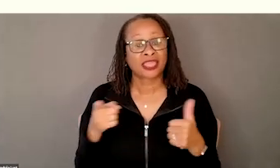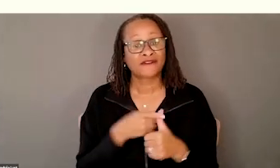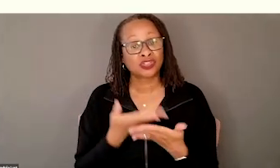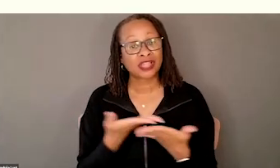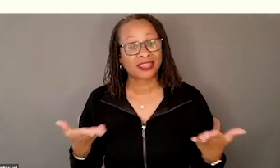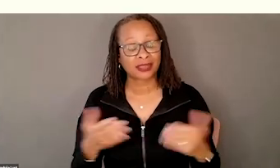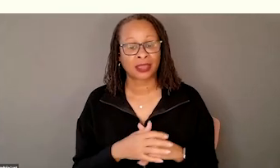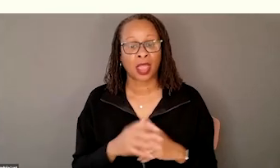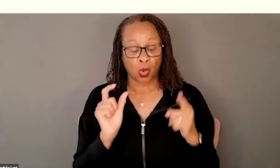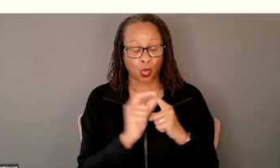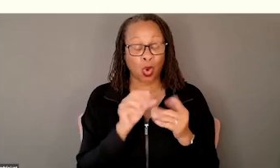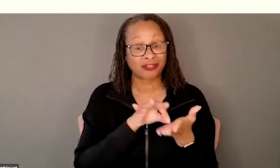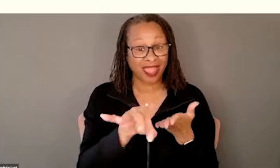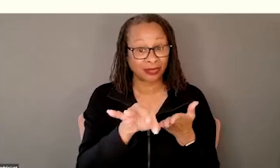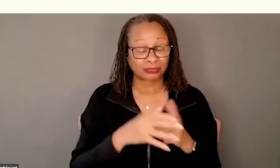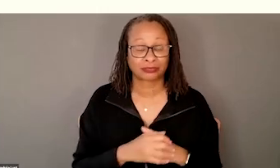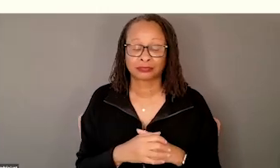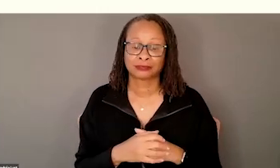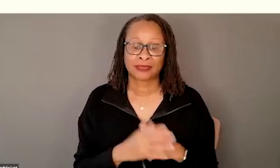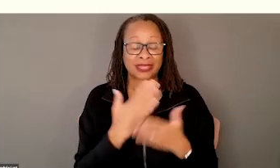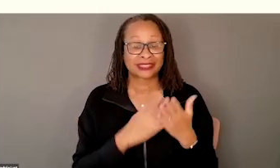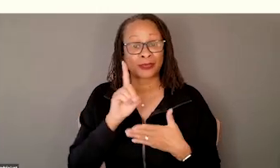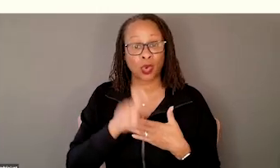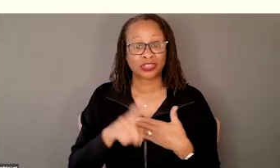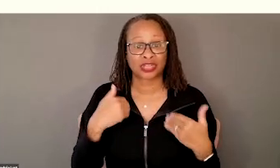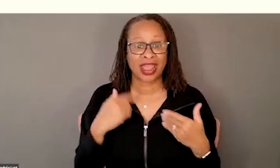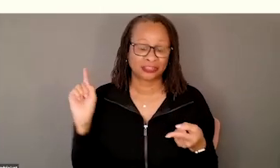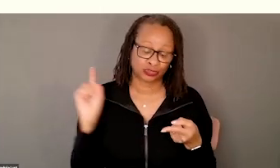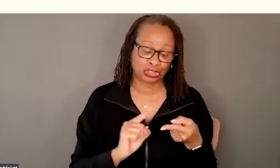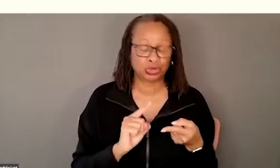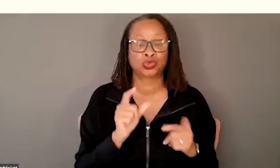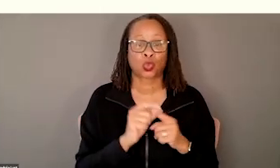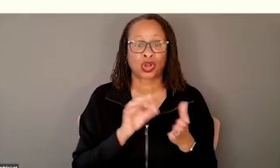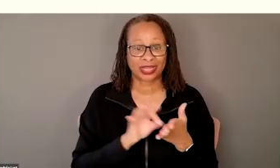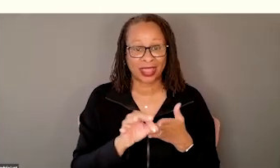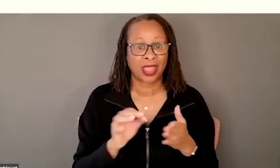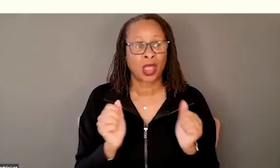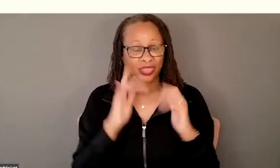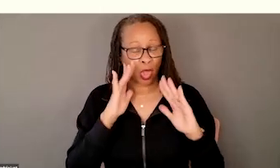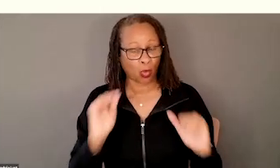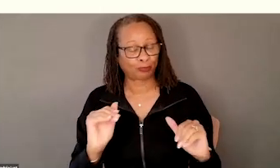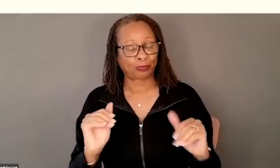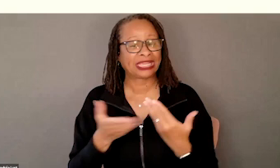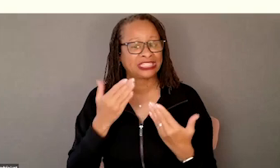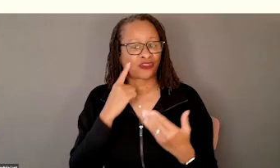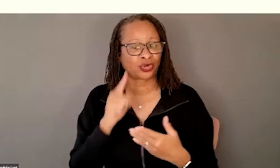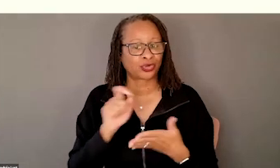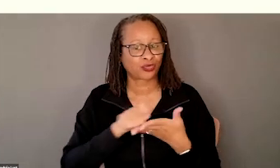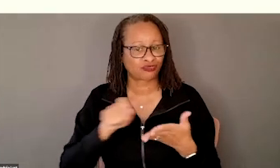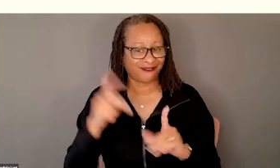is word count. Some questions have a decreased word count with the hope that it's easier for you to write